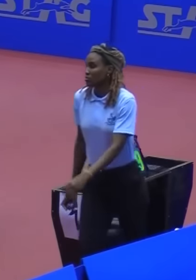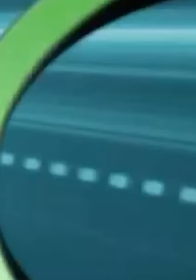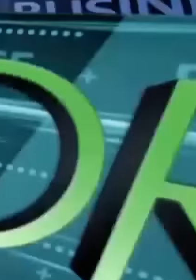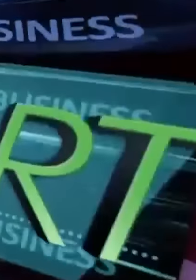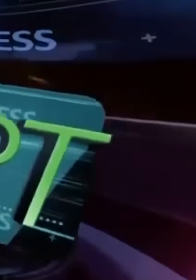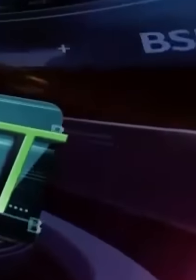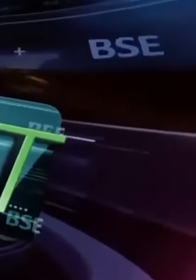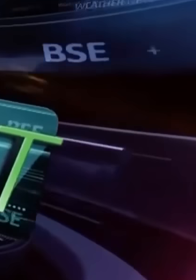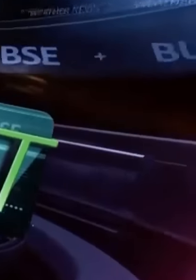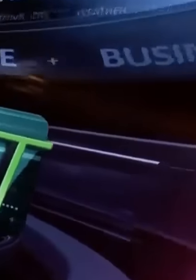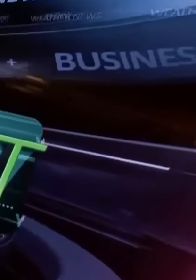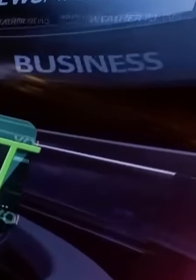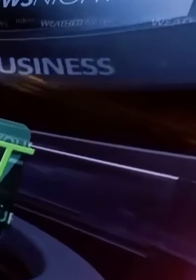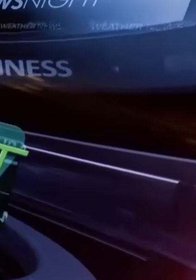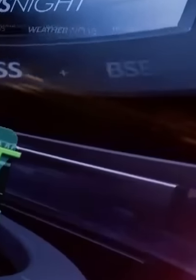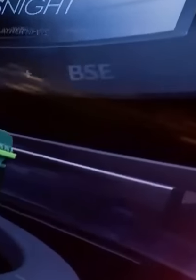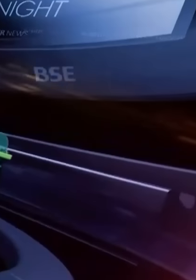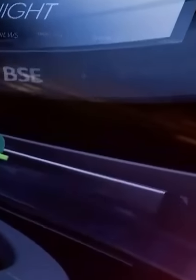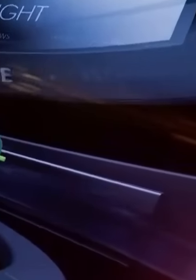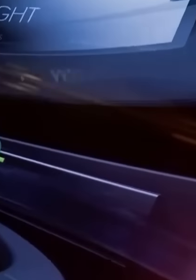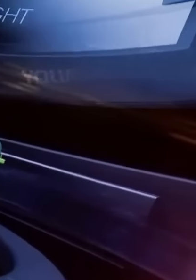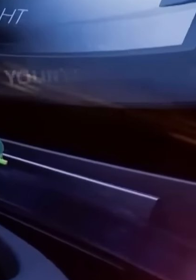Sports.